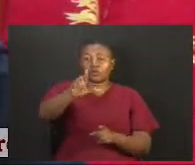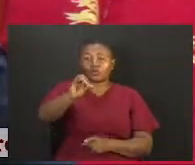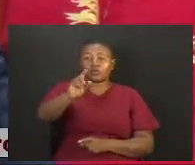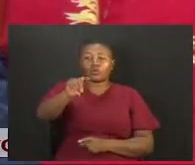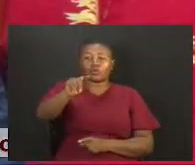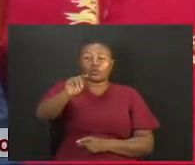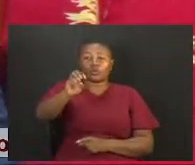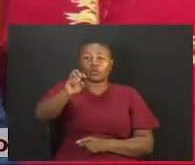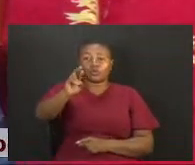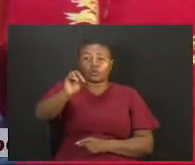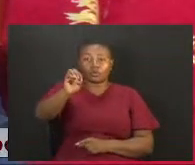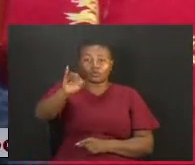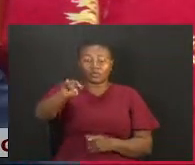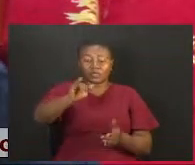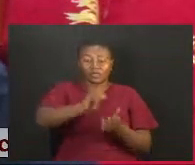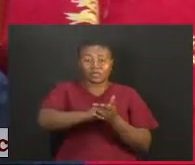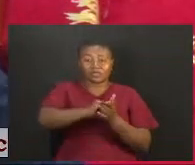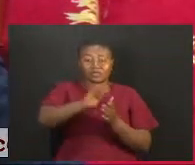tax.